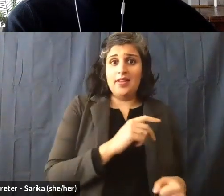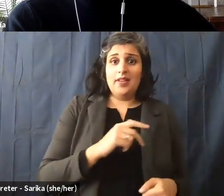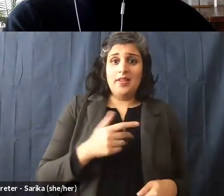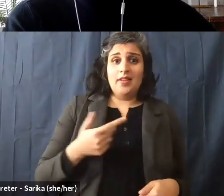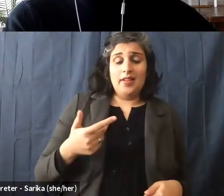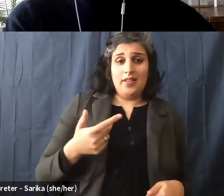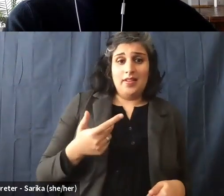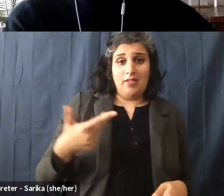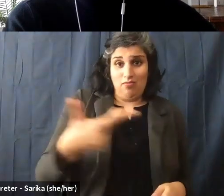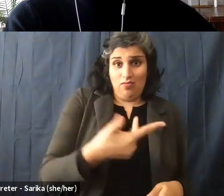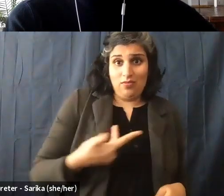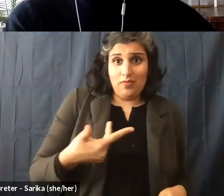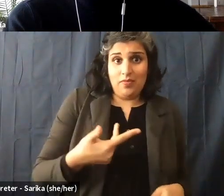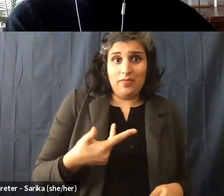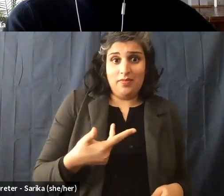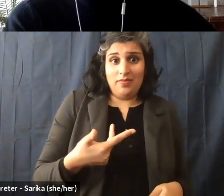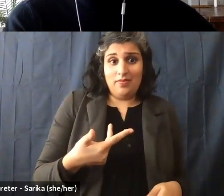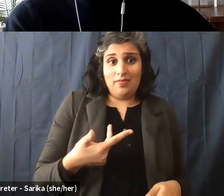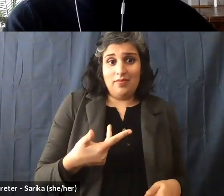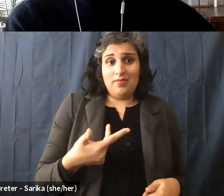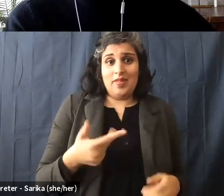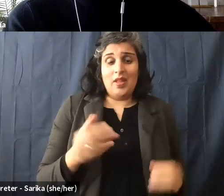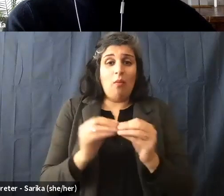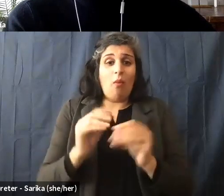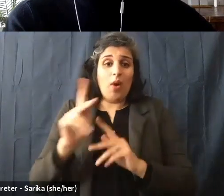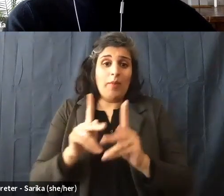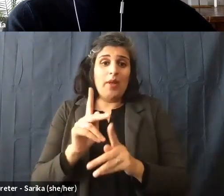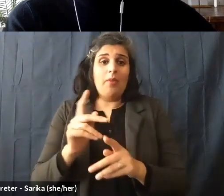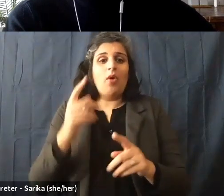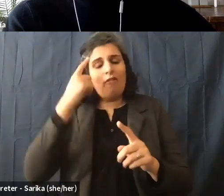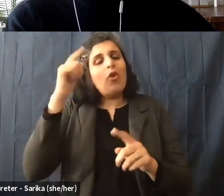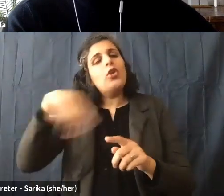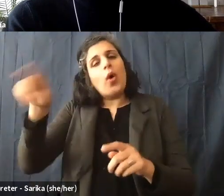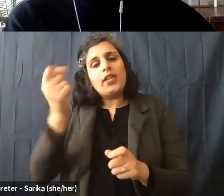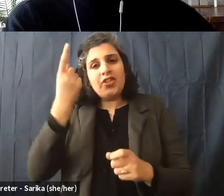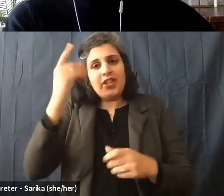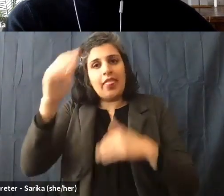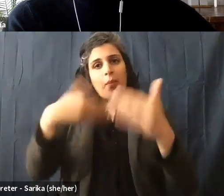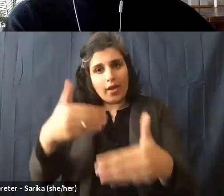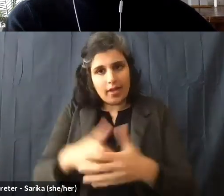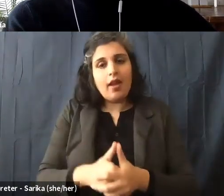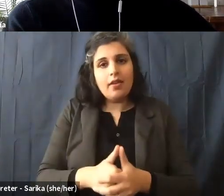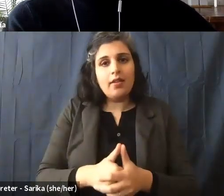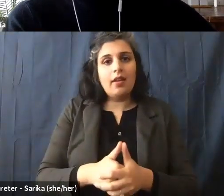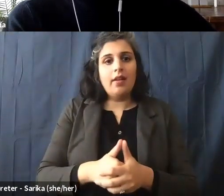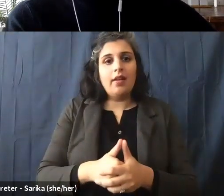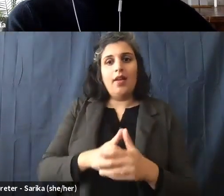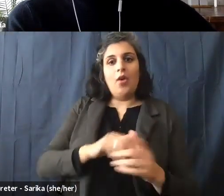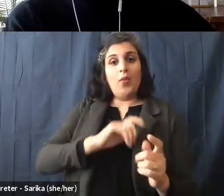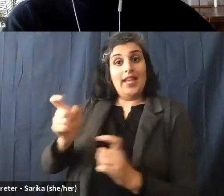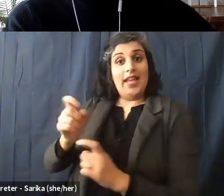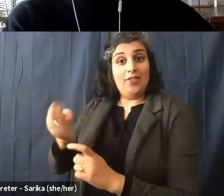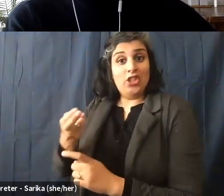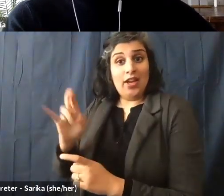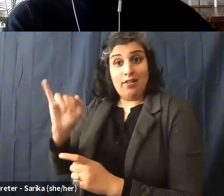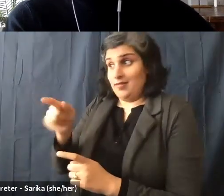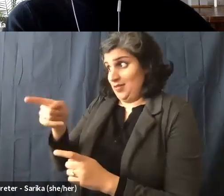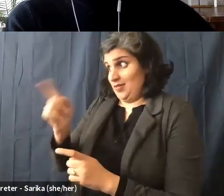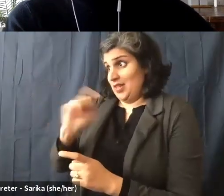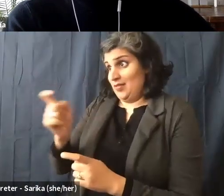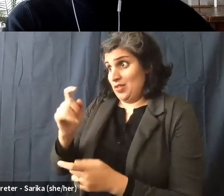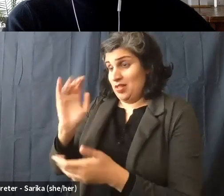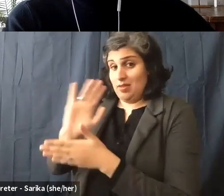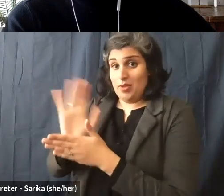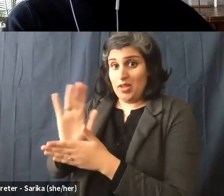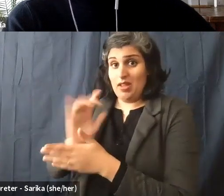us, they're just for people so people would understand the process. We gave you the film. And then we said, like, whatever you want to bring back